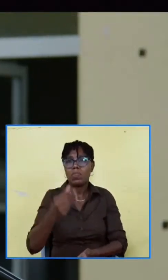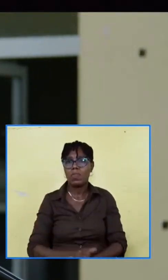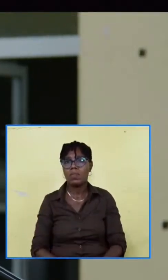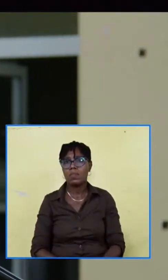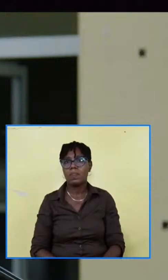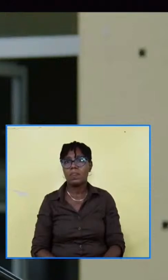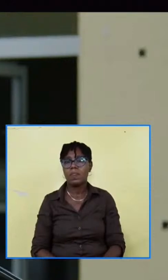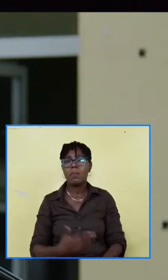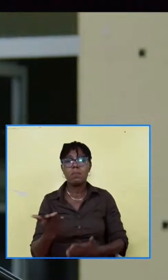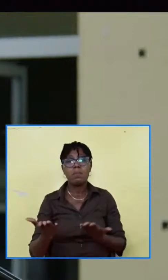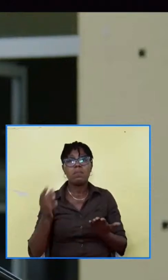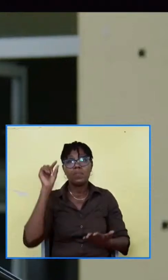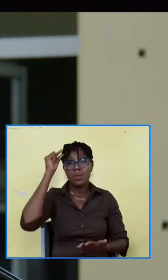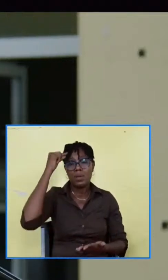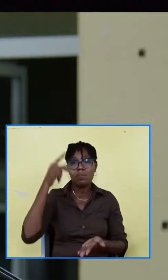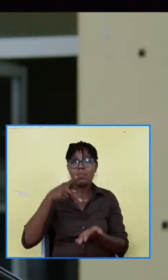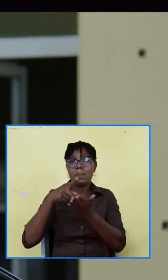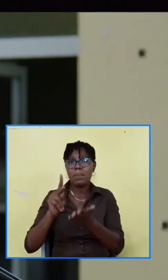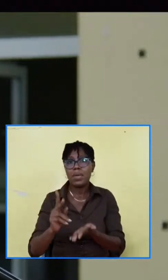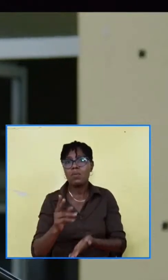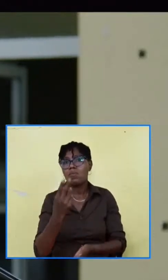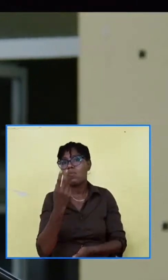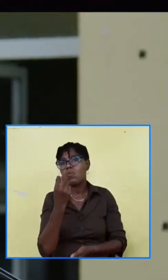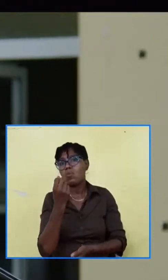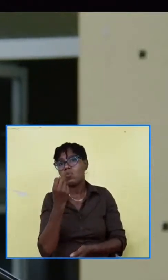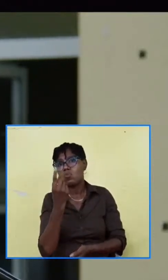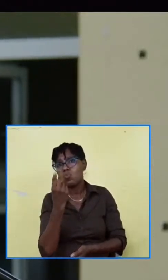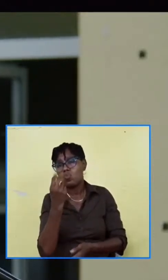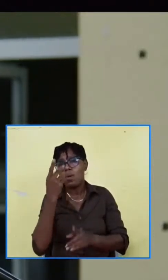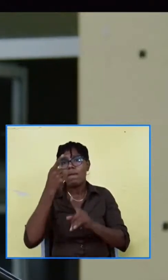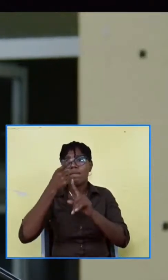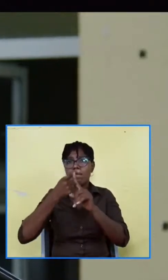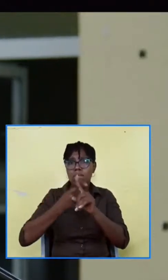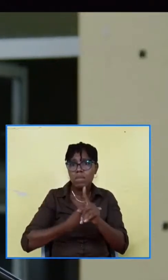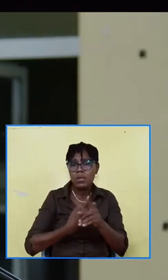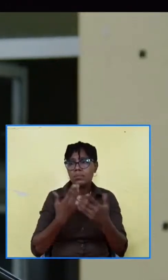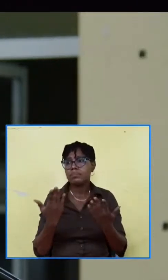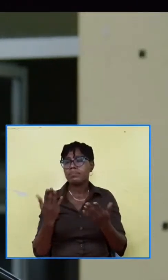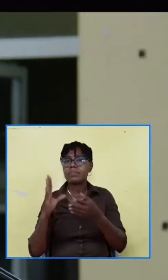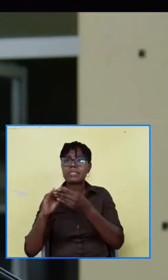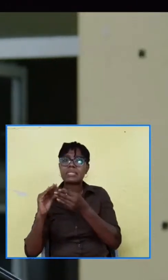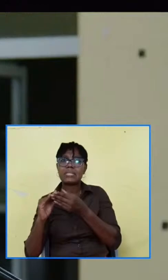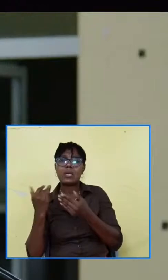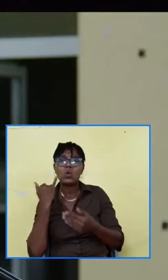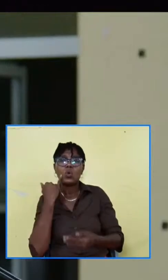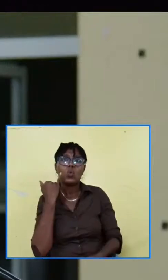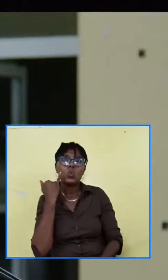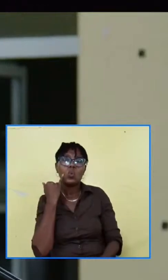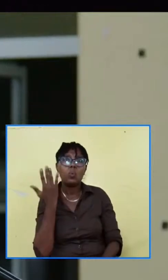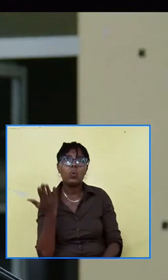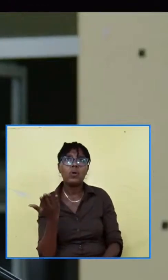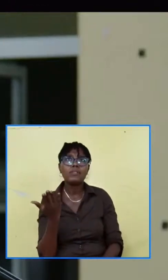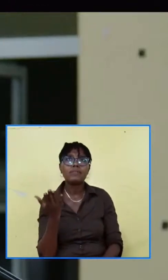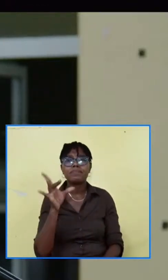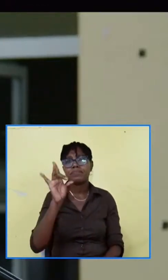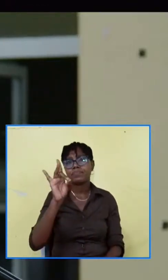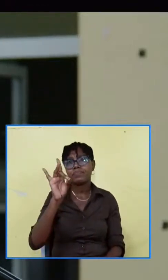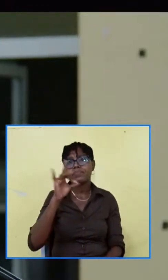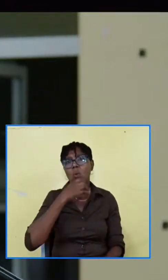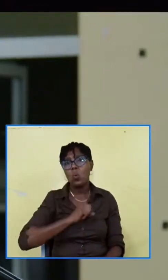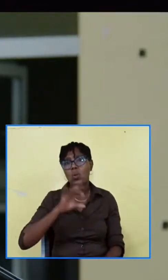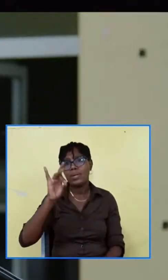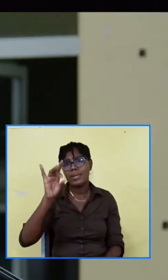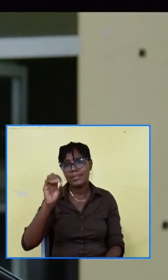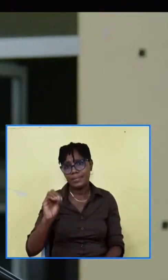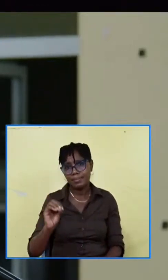12-month period, whatever that calculates to, maybe the government then, for older persons, let's say you die above the age of the same 80,